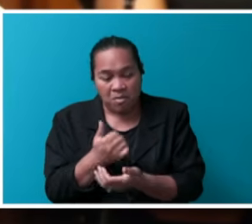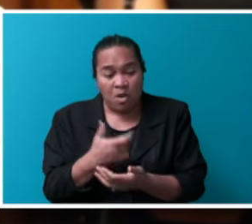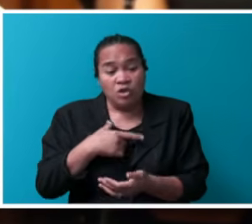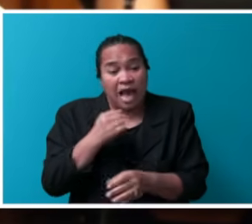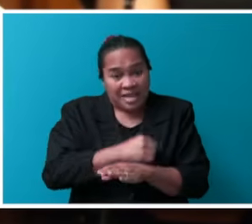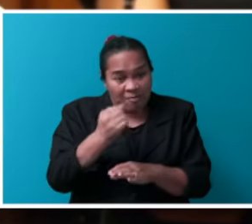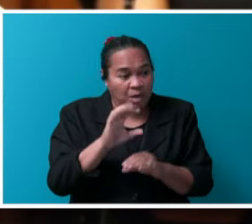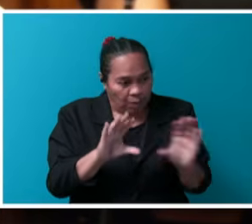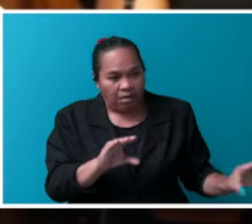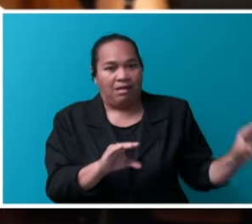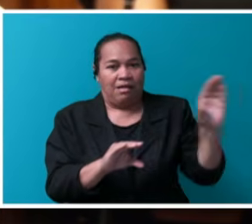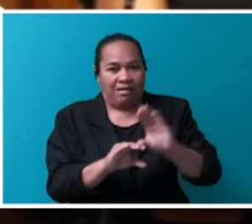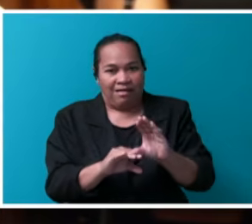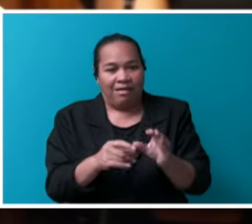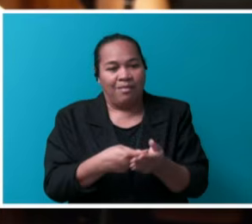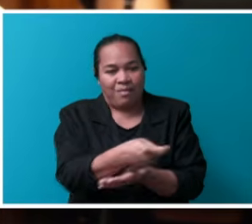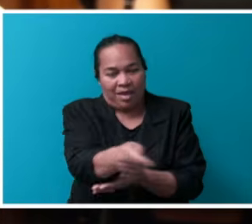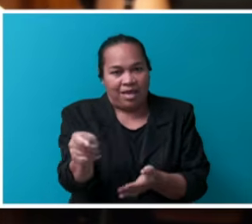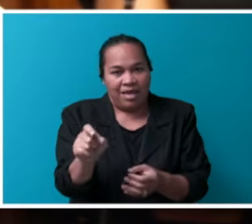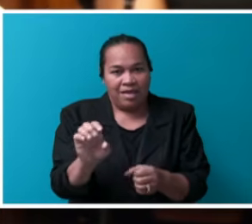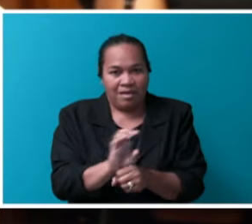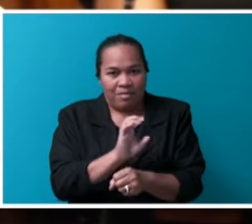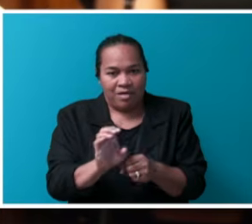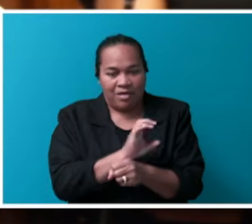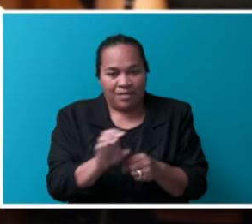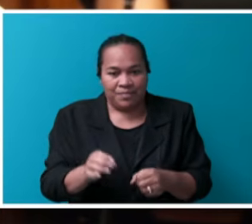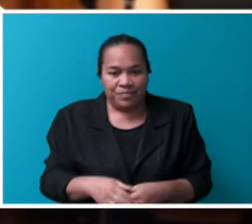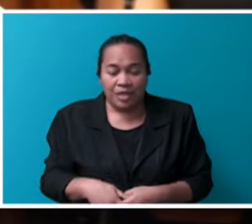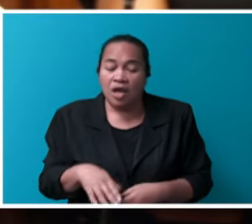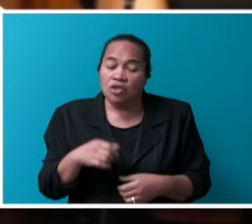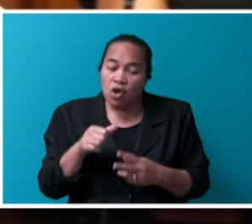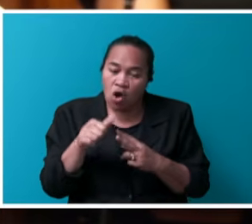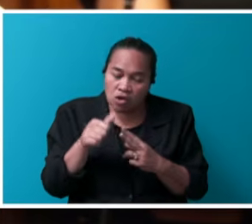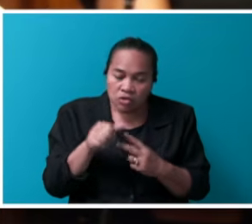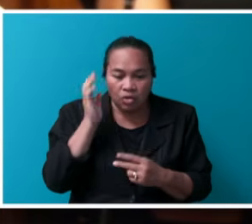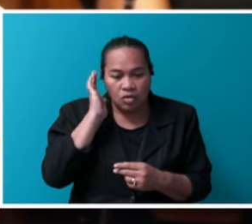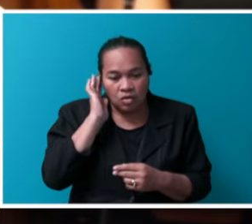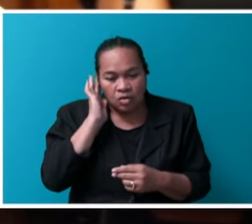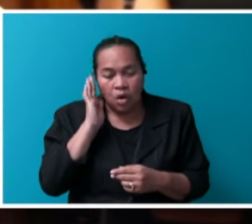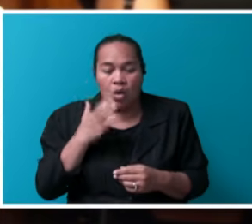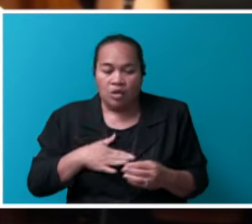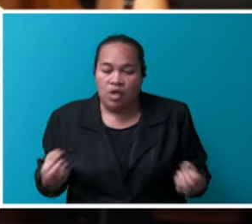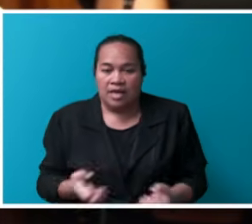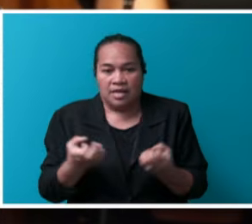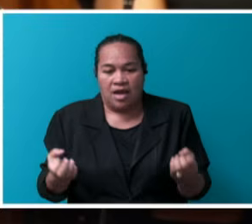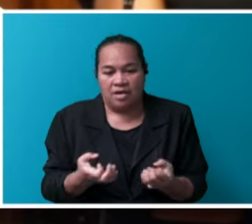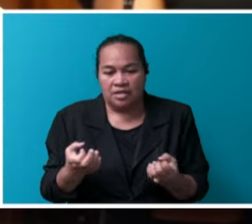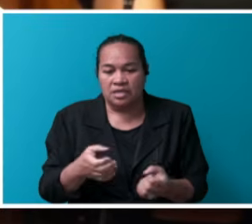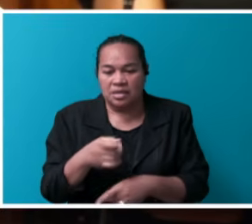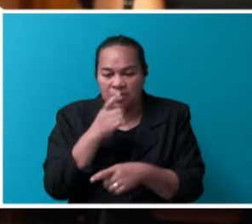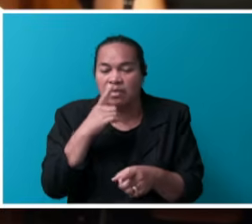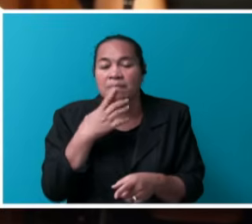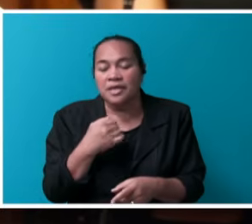the 10% cost. Apart from providing relief to our people, this will also encourage more people to use public